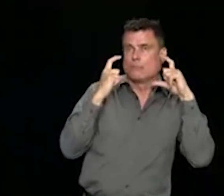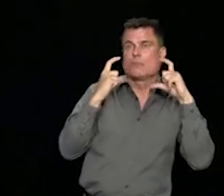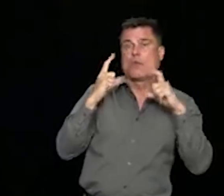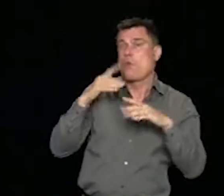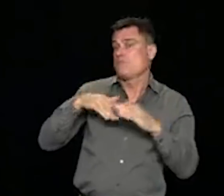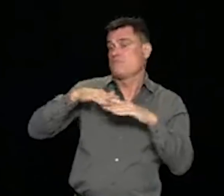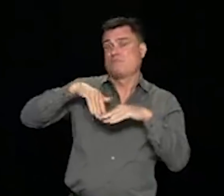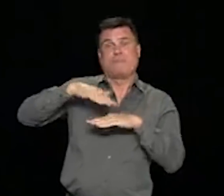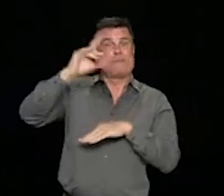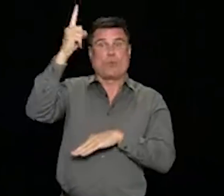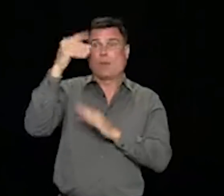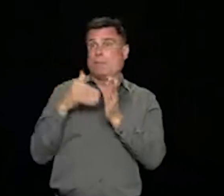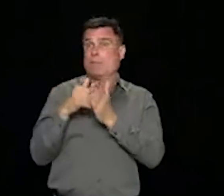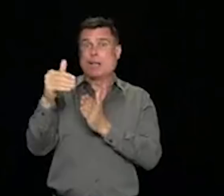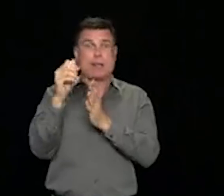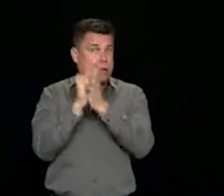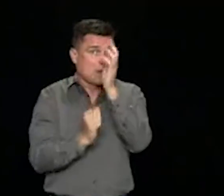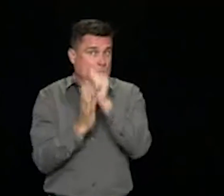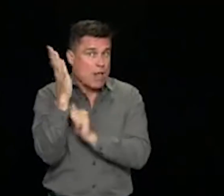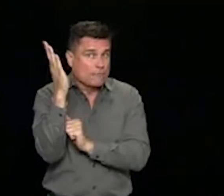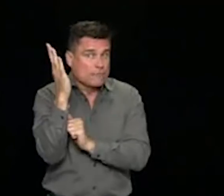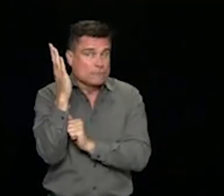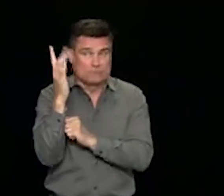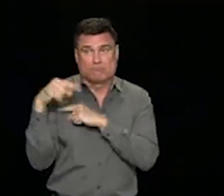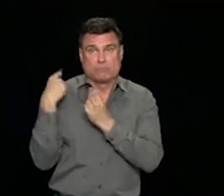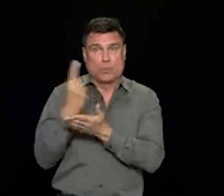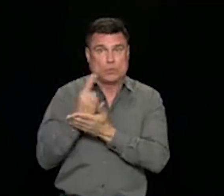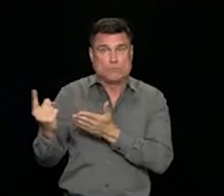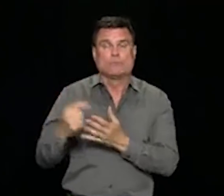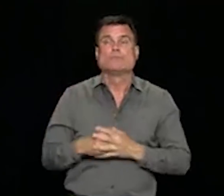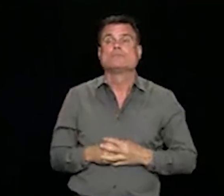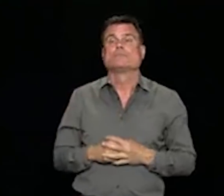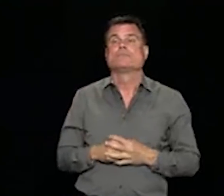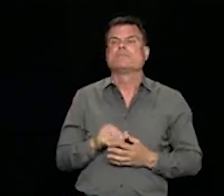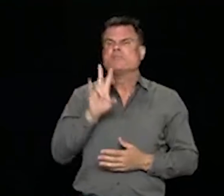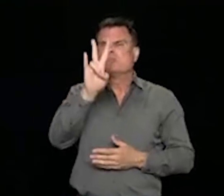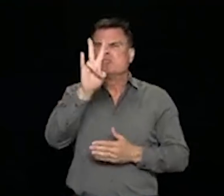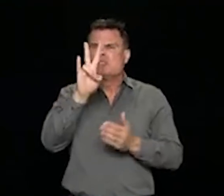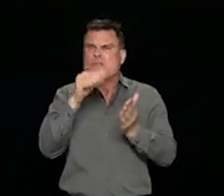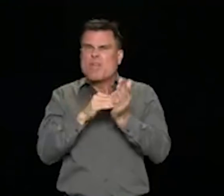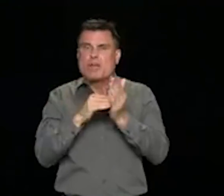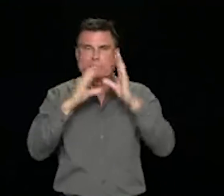1,380,700 pairs of gloves, 7,405 pieces of eye protection, and